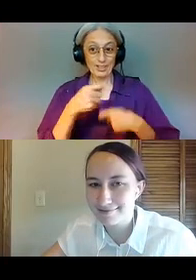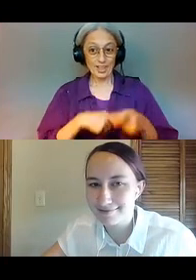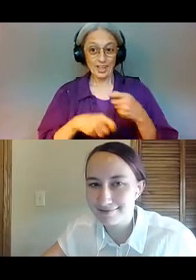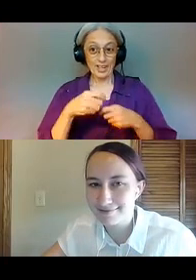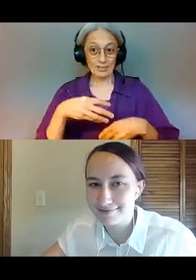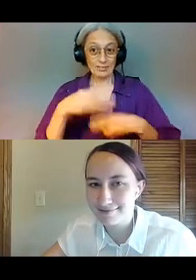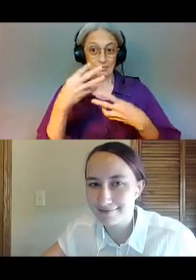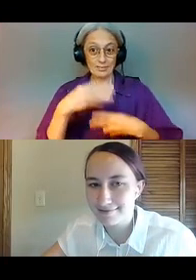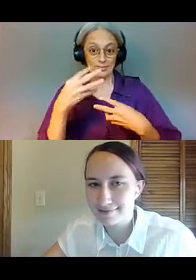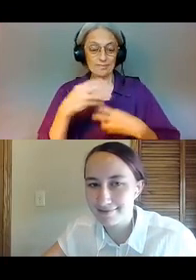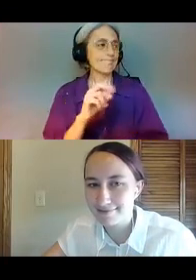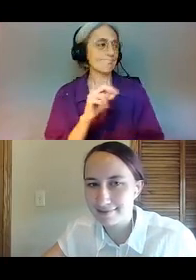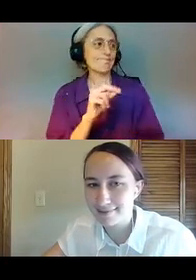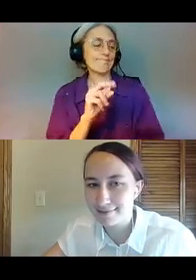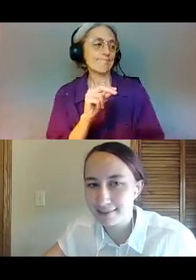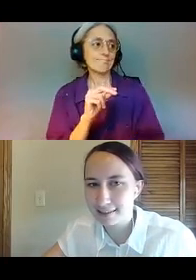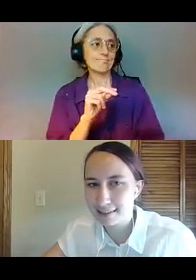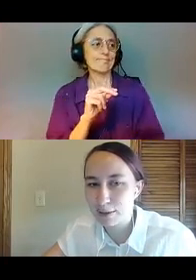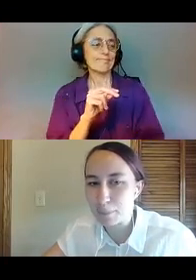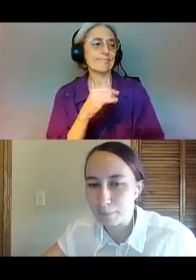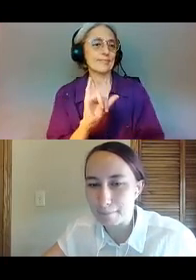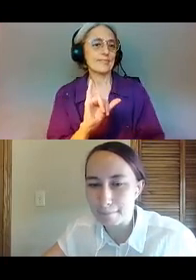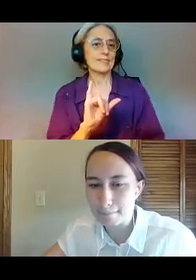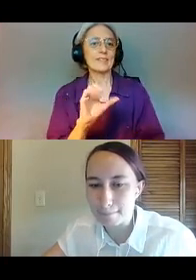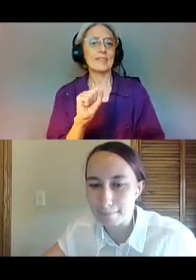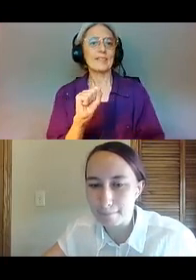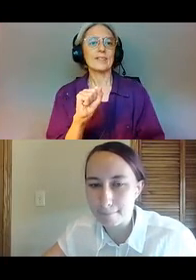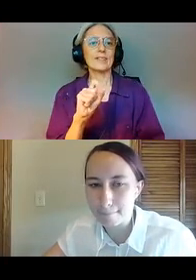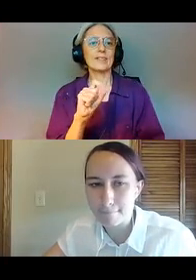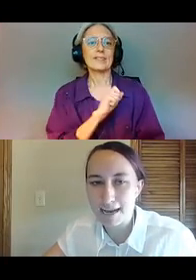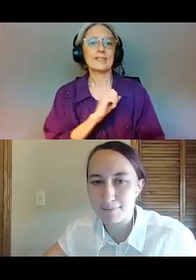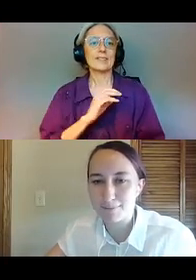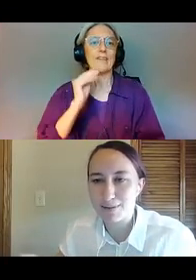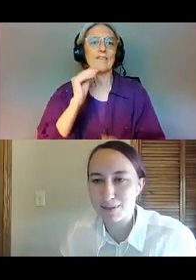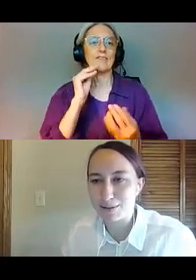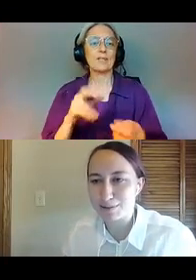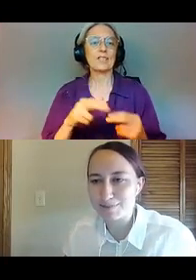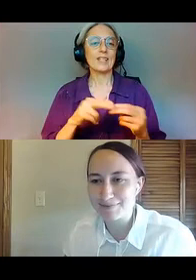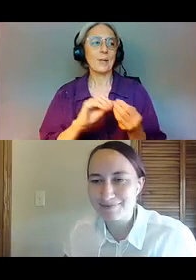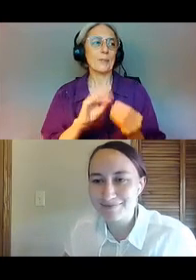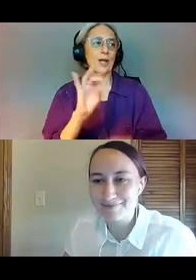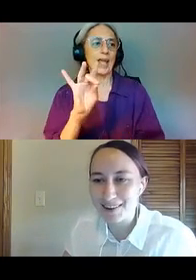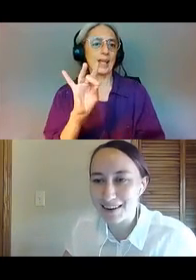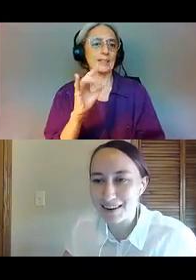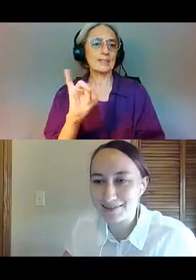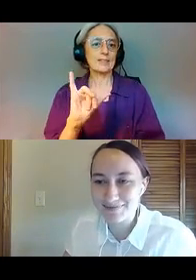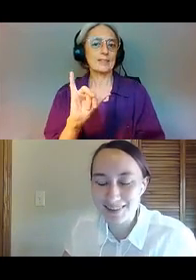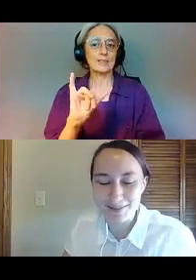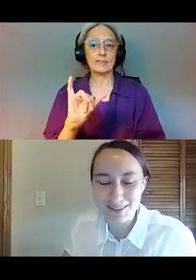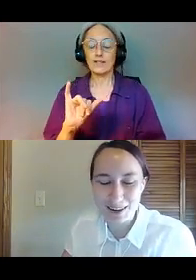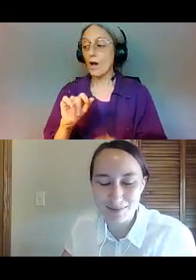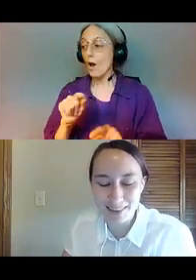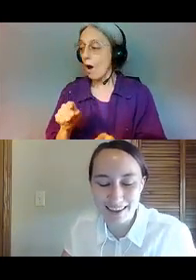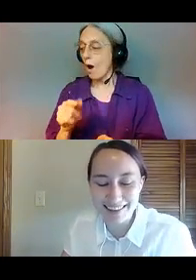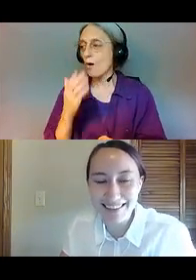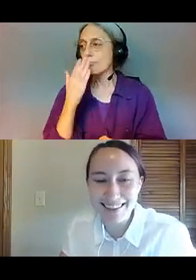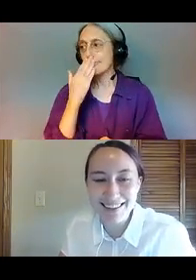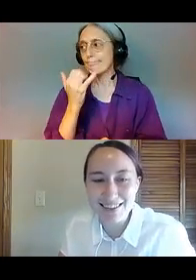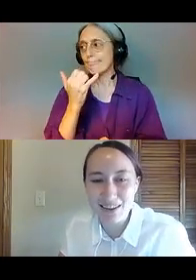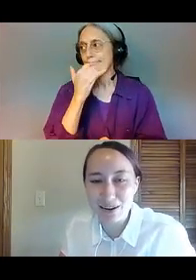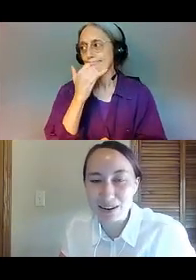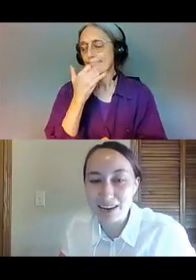No, it looks like we're still on the staff information slide 8. Here we go. All right, I'm sorry about